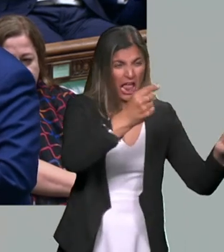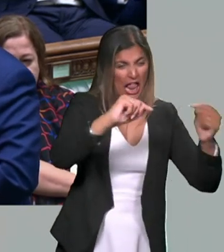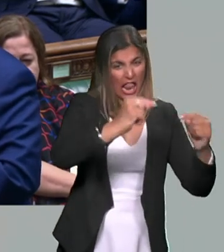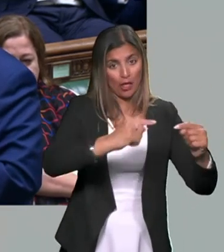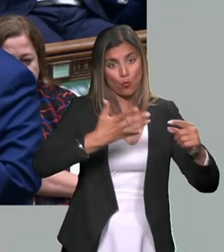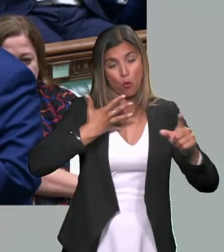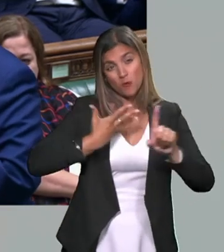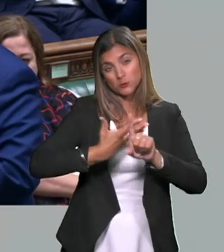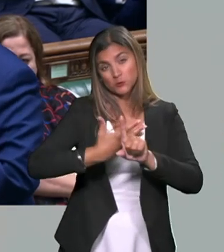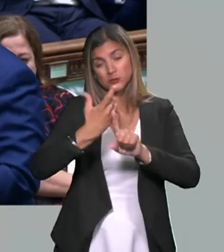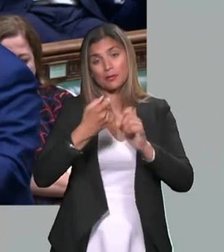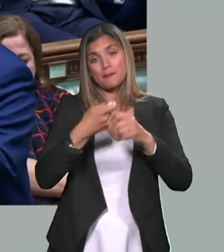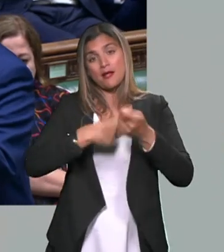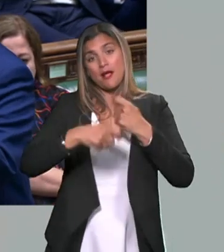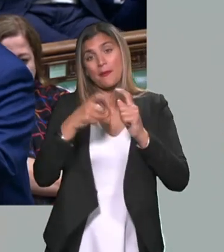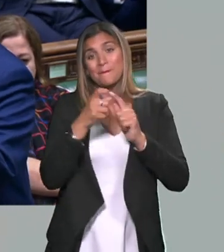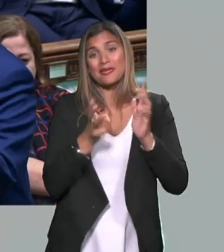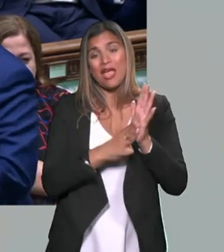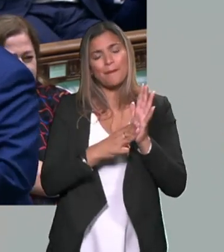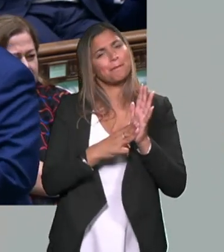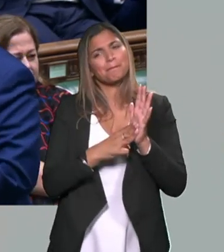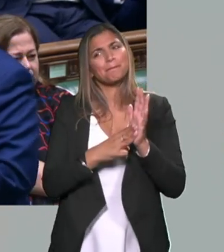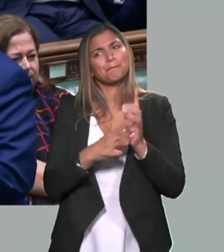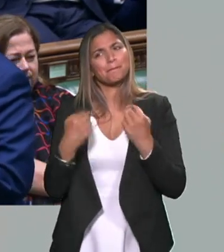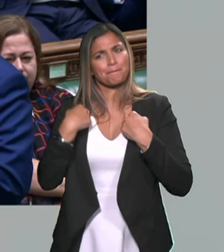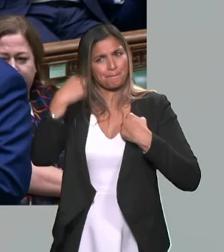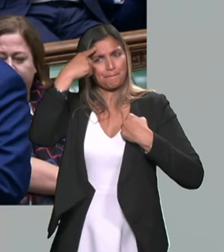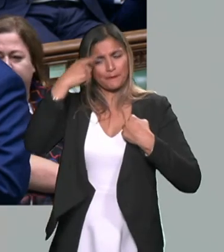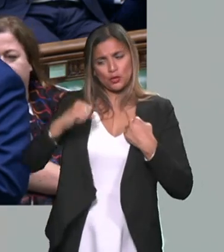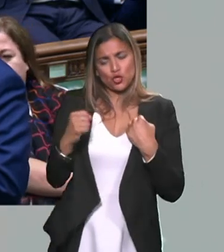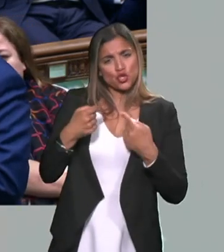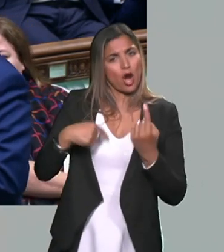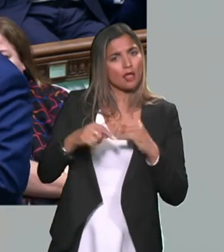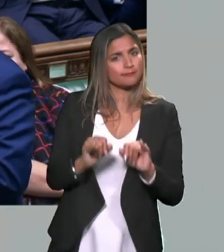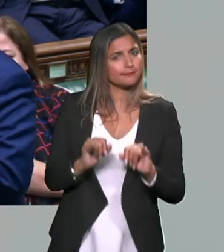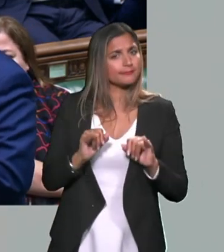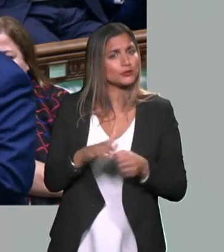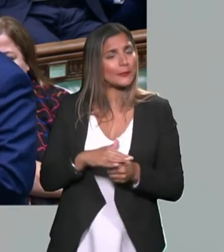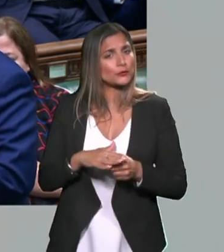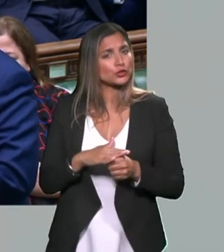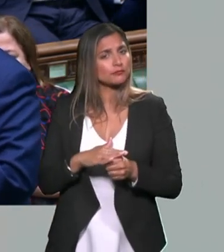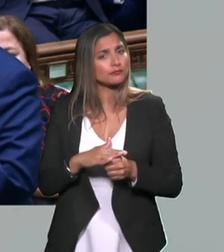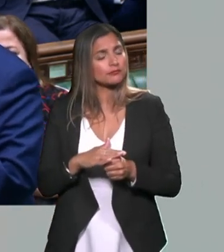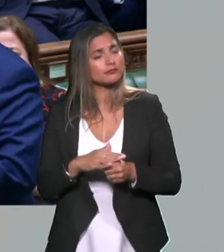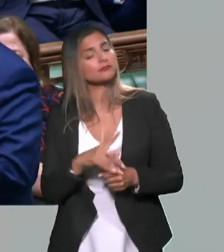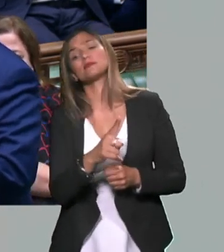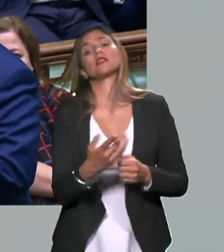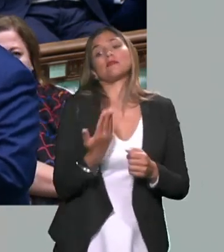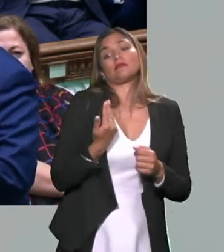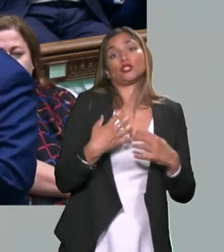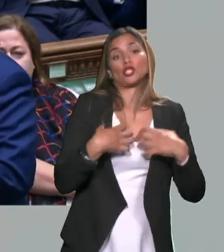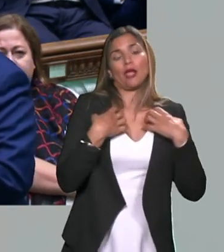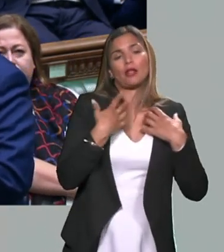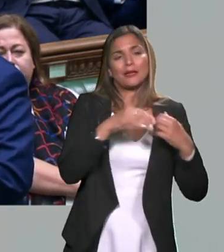race, Scotland loses. The former Chancellor has pledged to govern like Margaret Thatcher. The current Chancellor